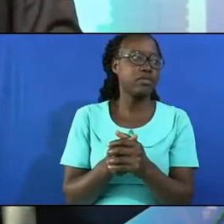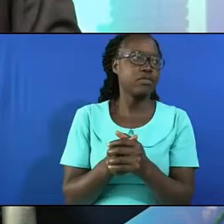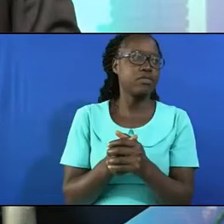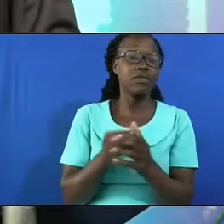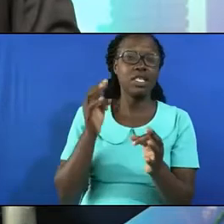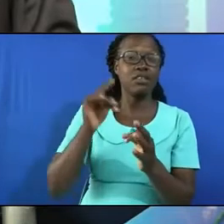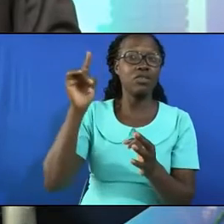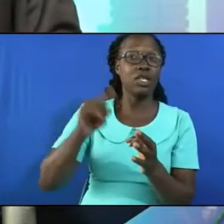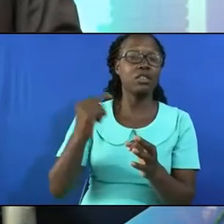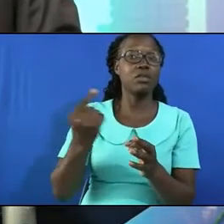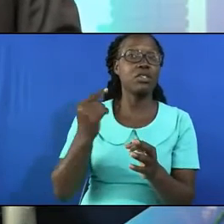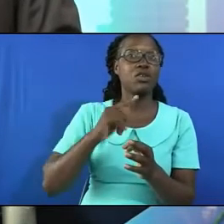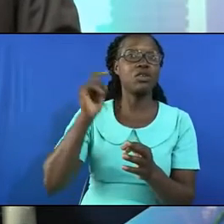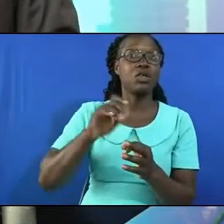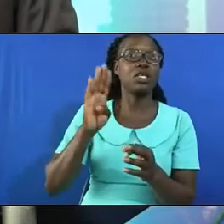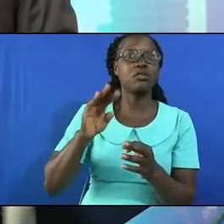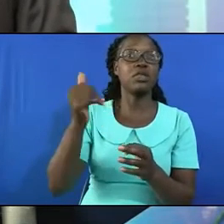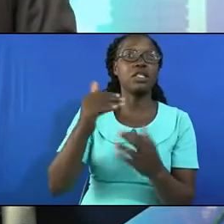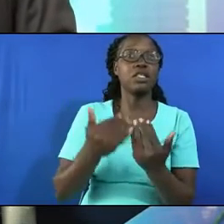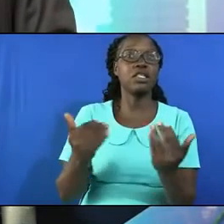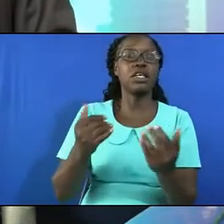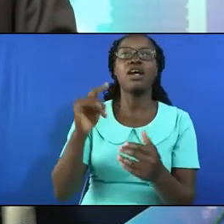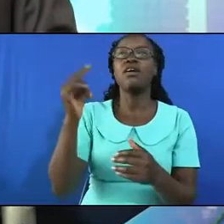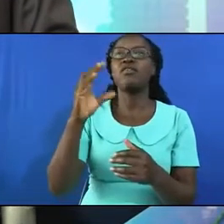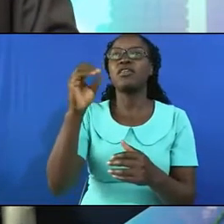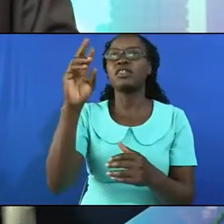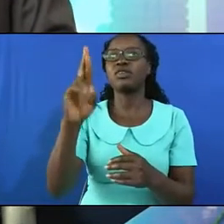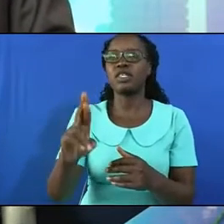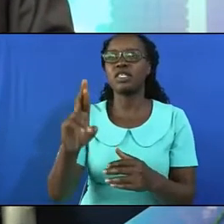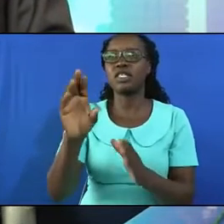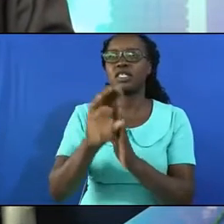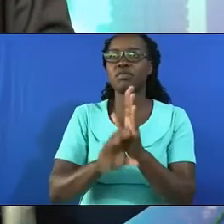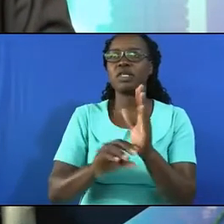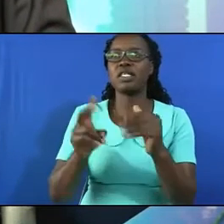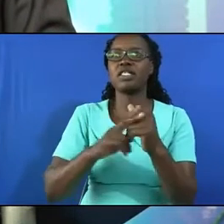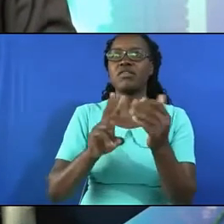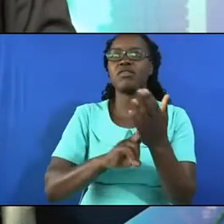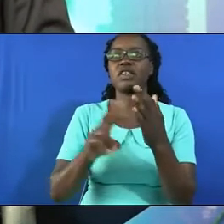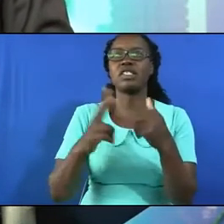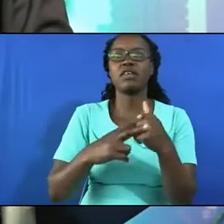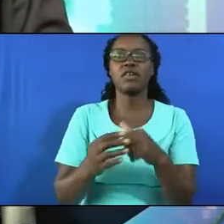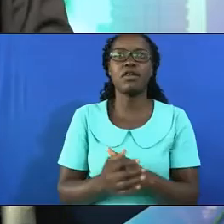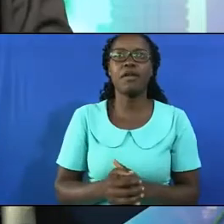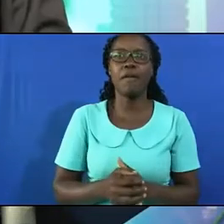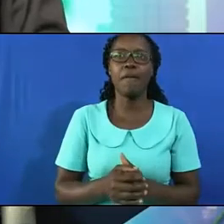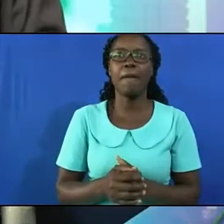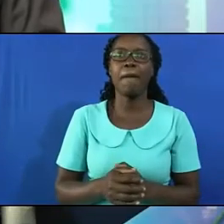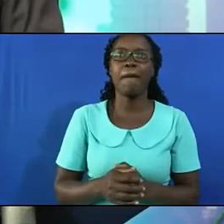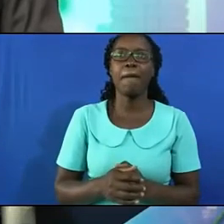If you can't be single, you can't be anything. 1 Corinthians chapter 7, verse 7.